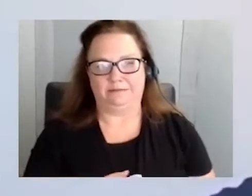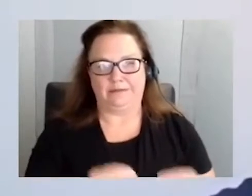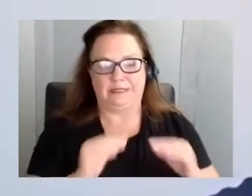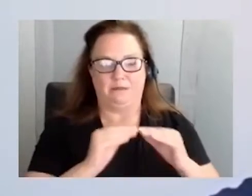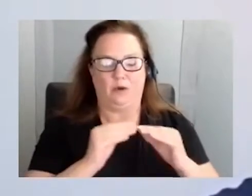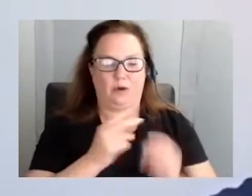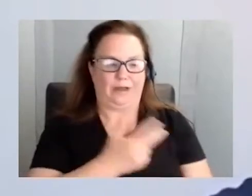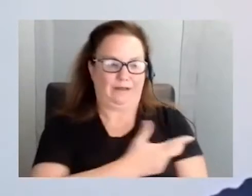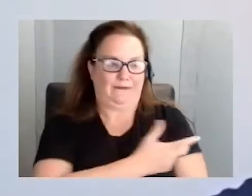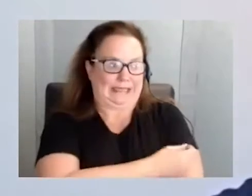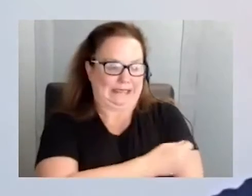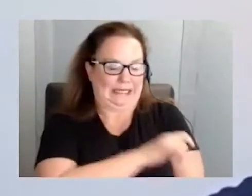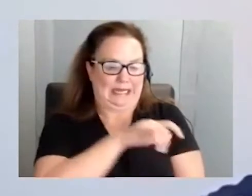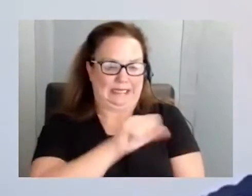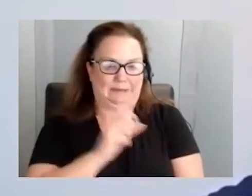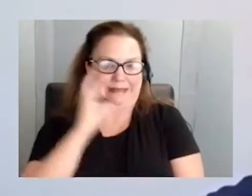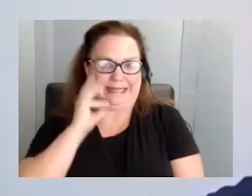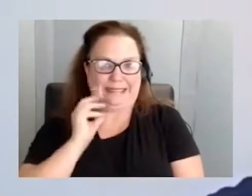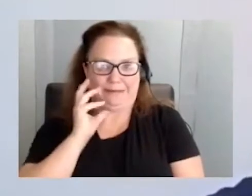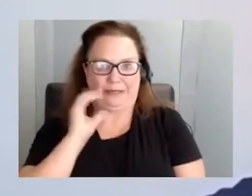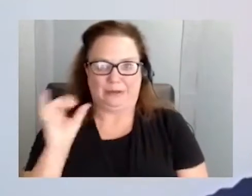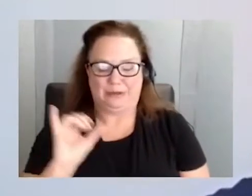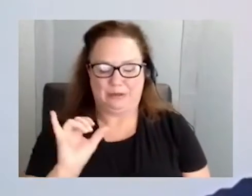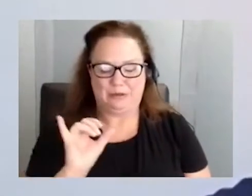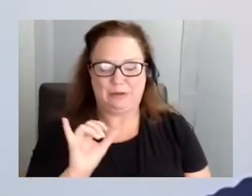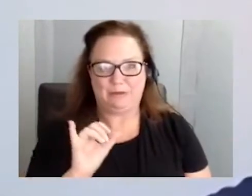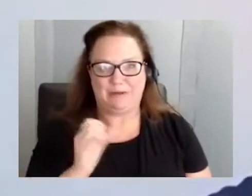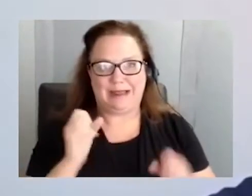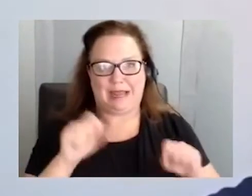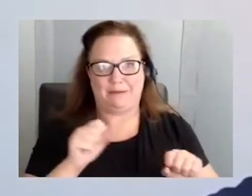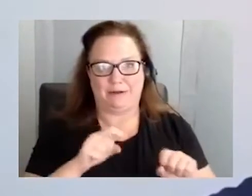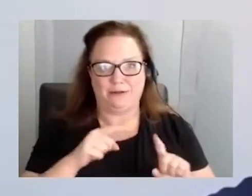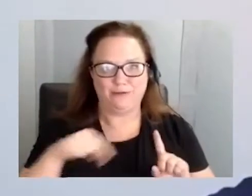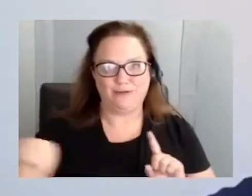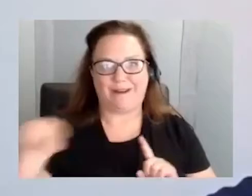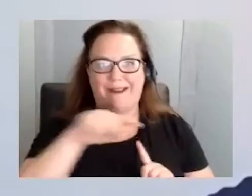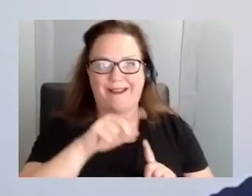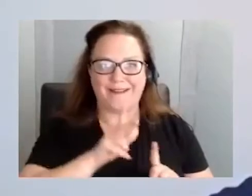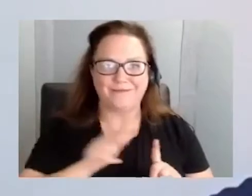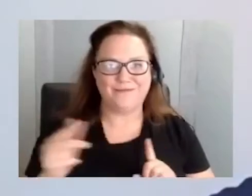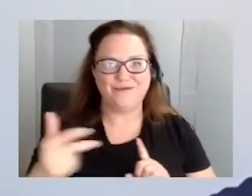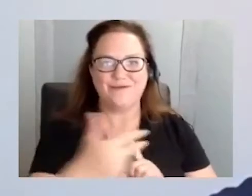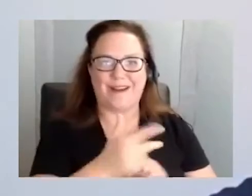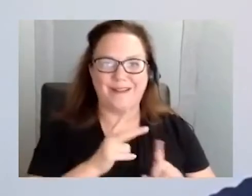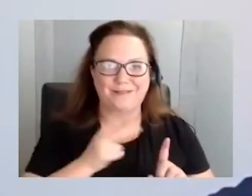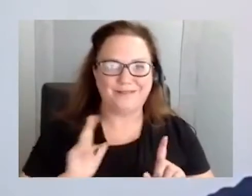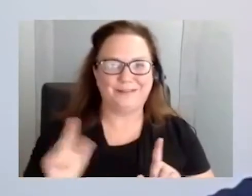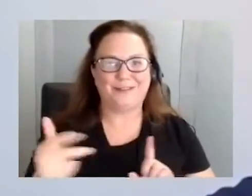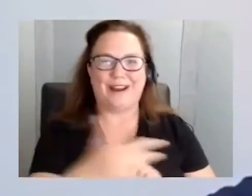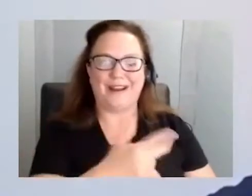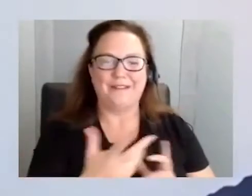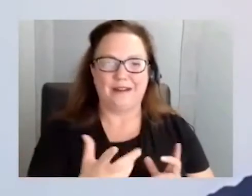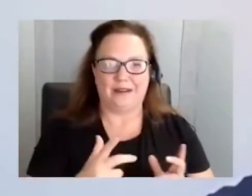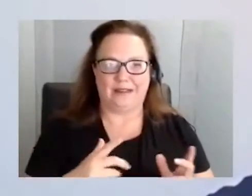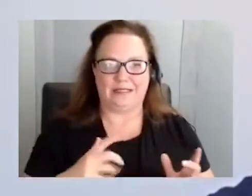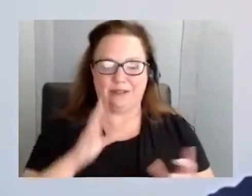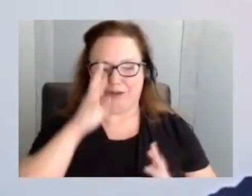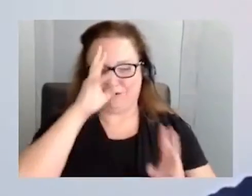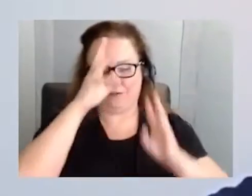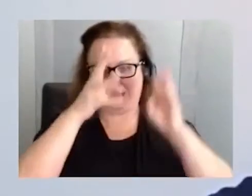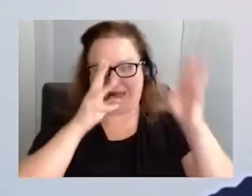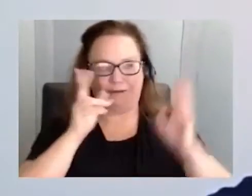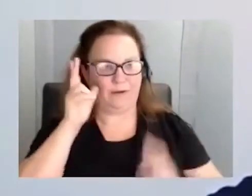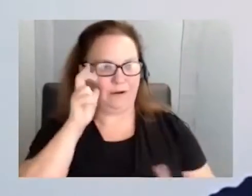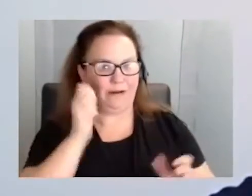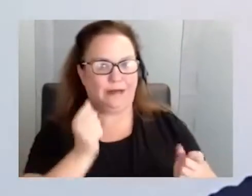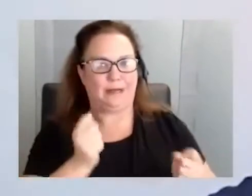whole experience out of it as well. And we're also looking at other ways to, get creative. I think we're hearing about that in a lot of